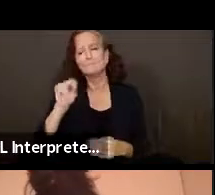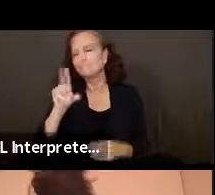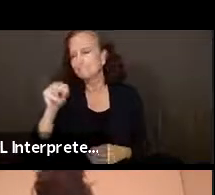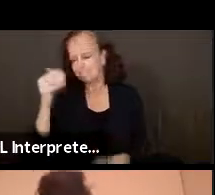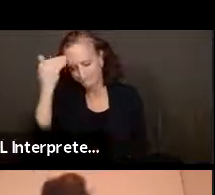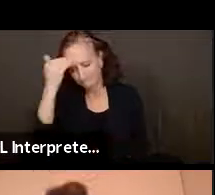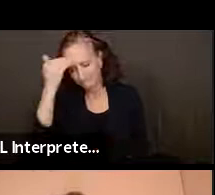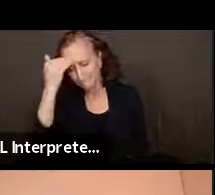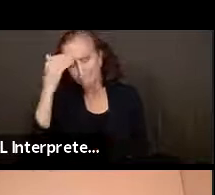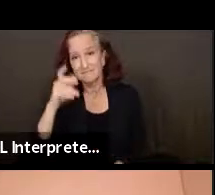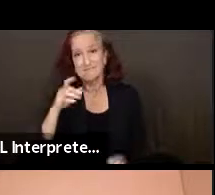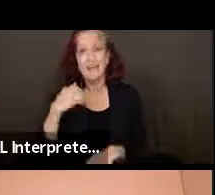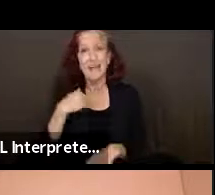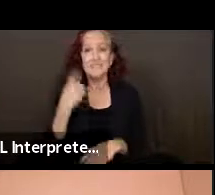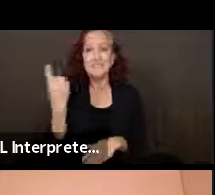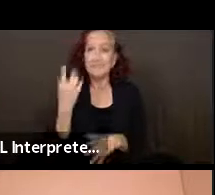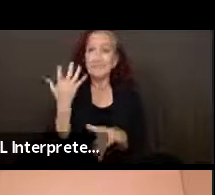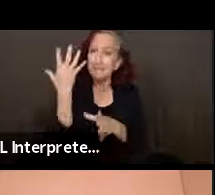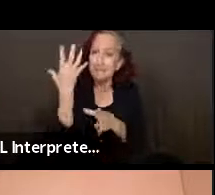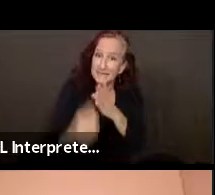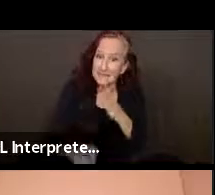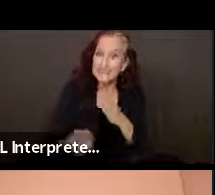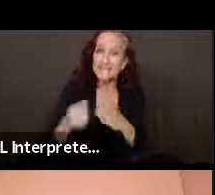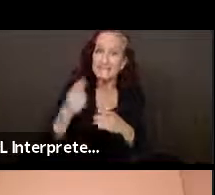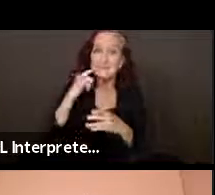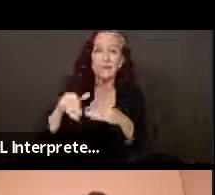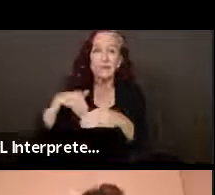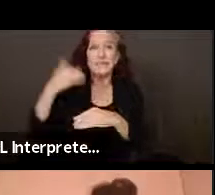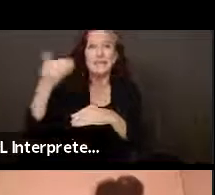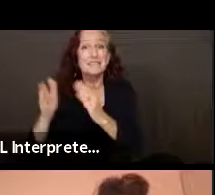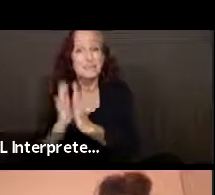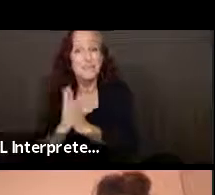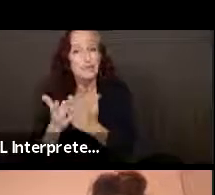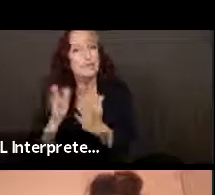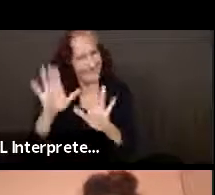if there's anything missing that you think should go in the next book, like, let me know too.